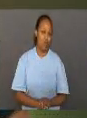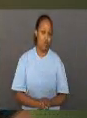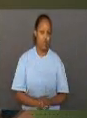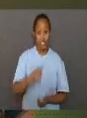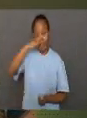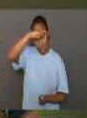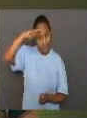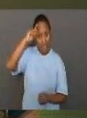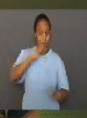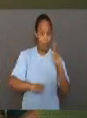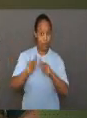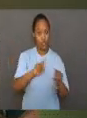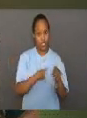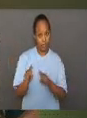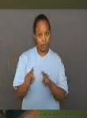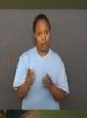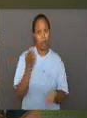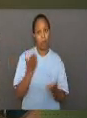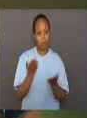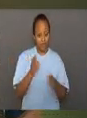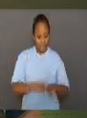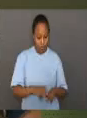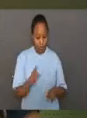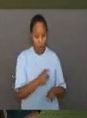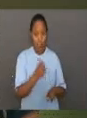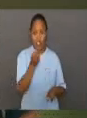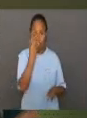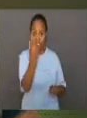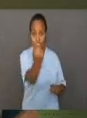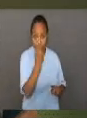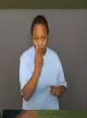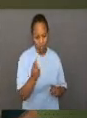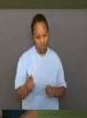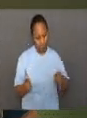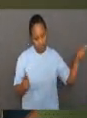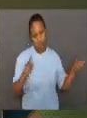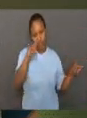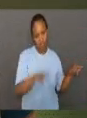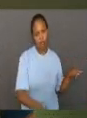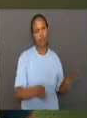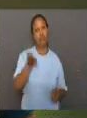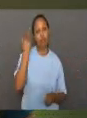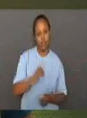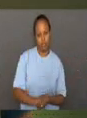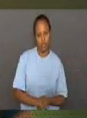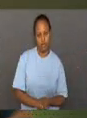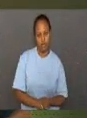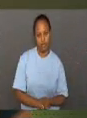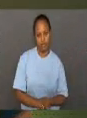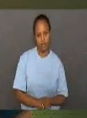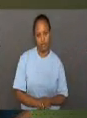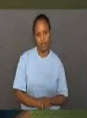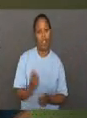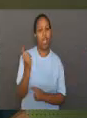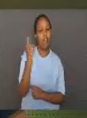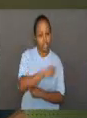and black people had to give up their seat if a white person got on.